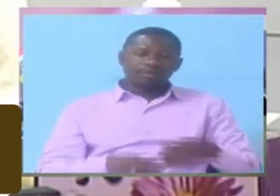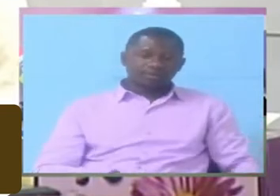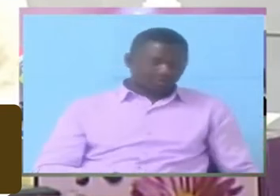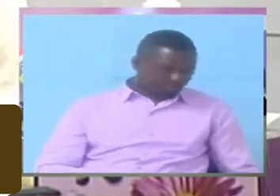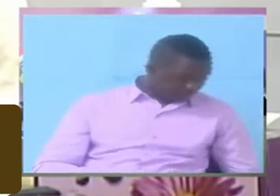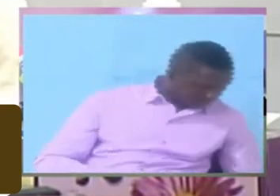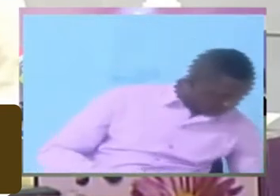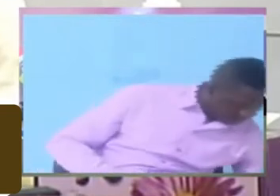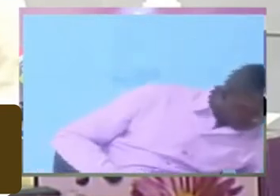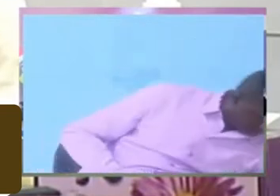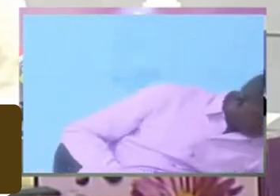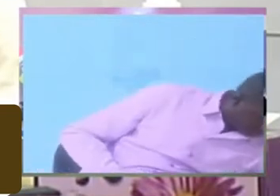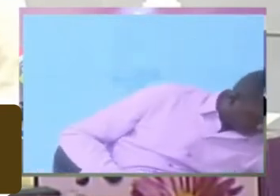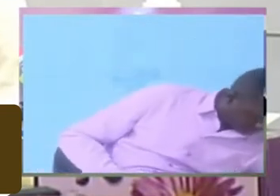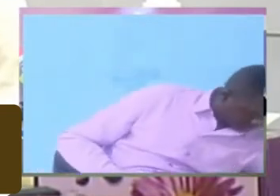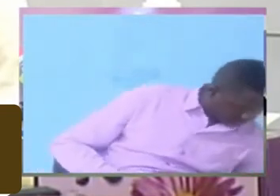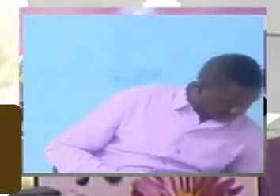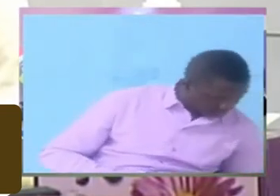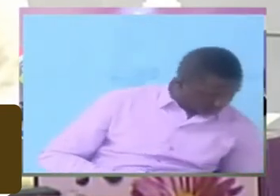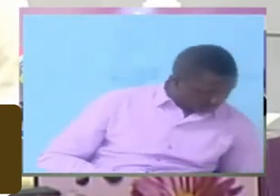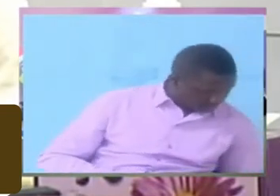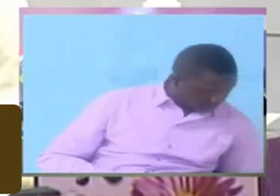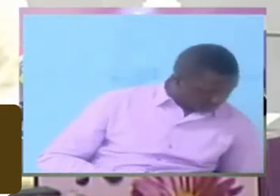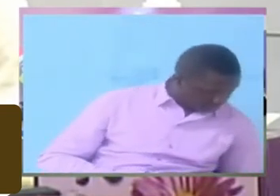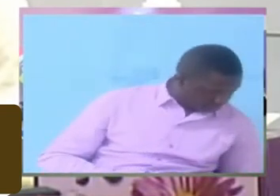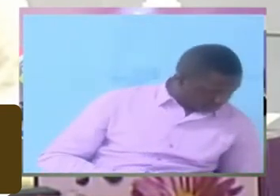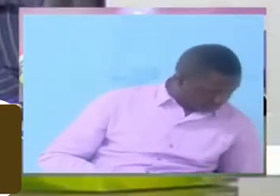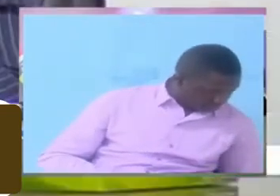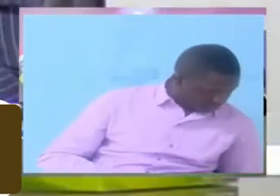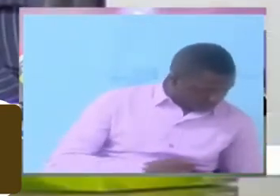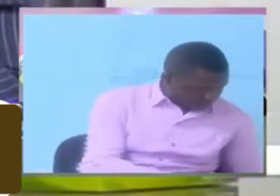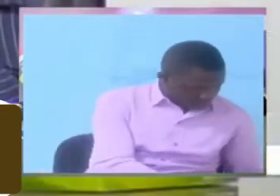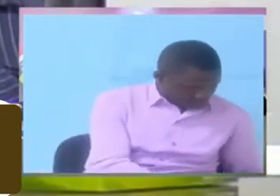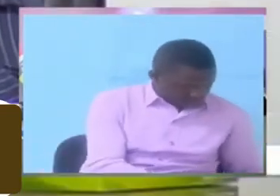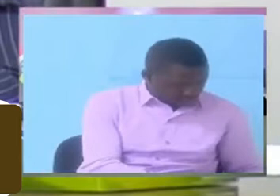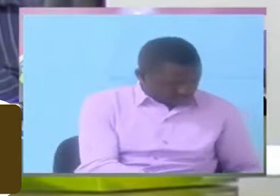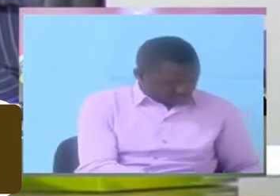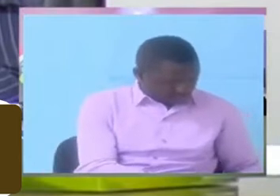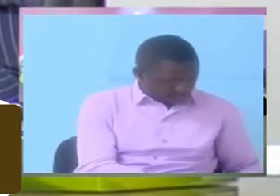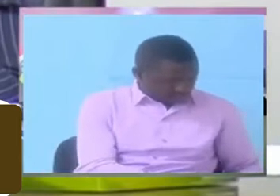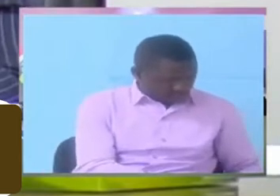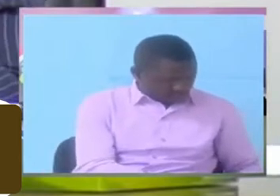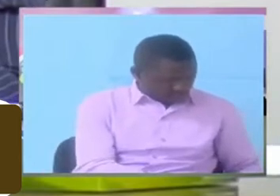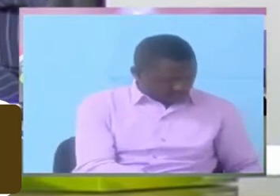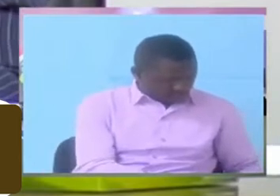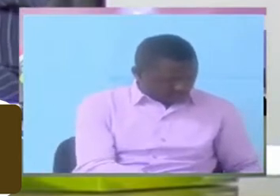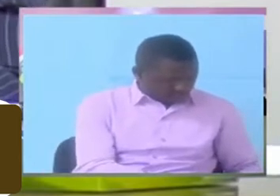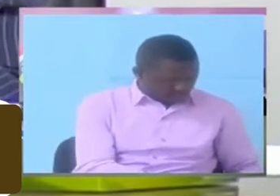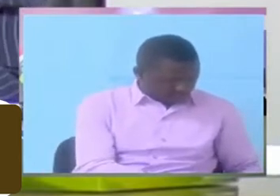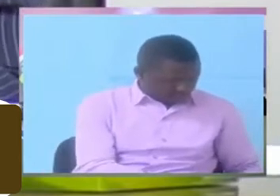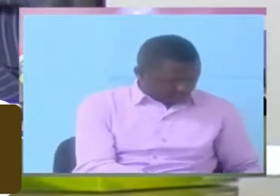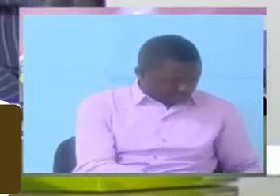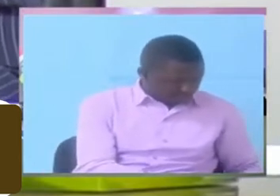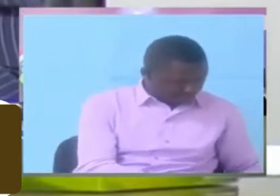nyantolu tukumulundi ila kulu Kenya lukolo. But wouldn't it be more effective also to